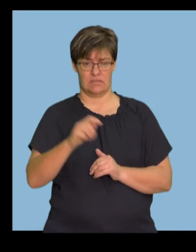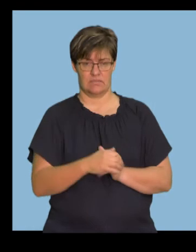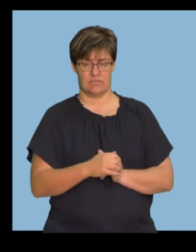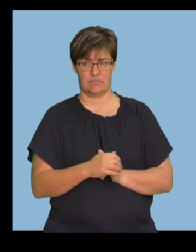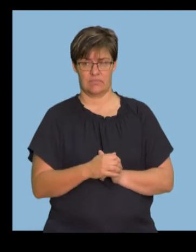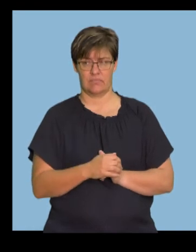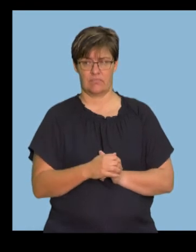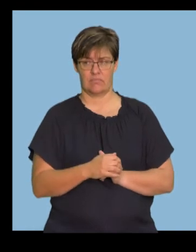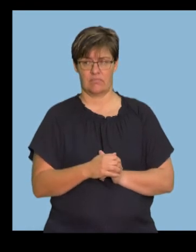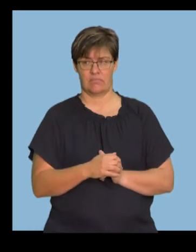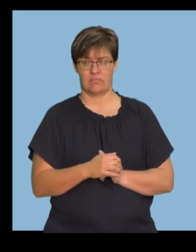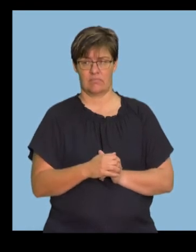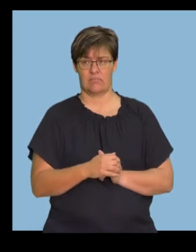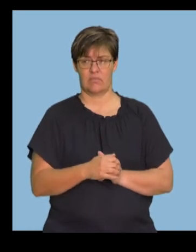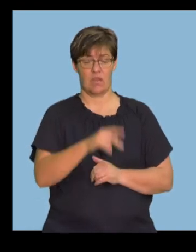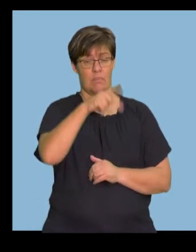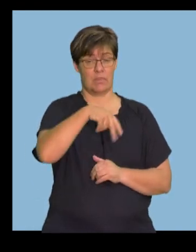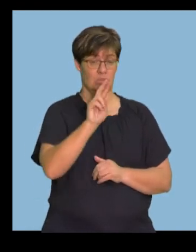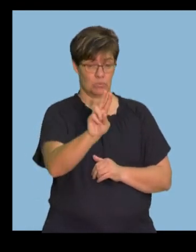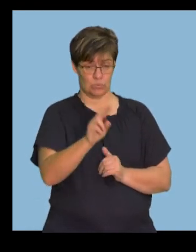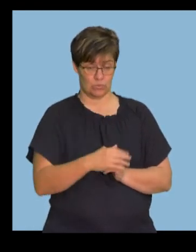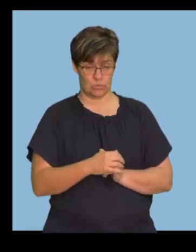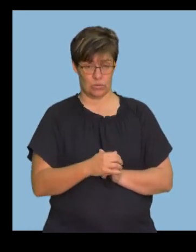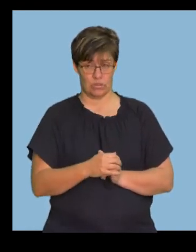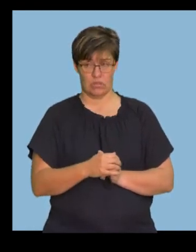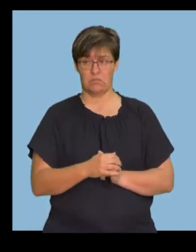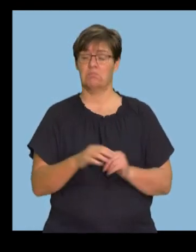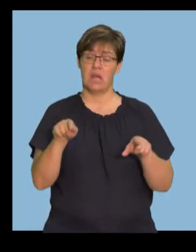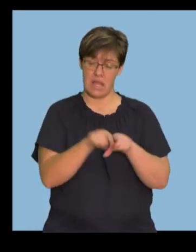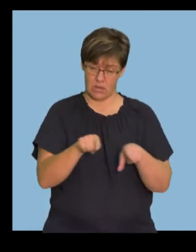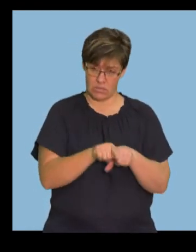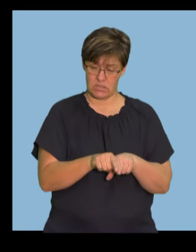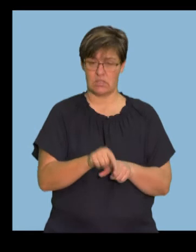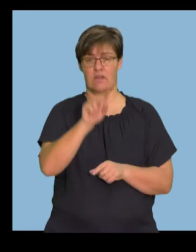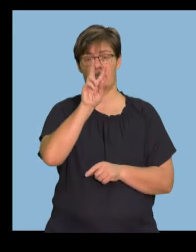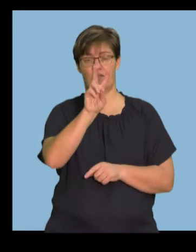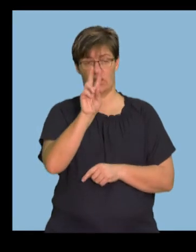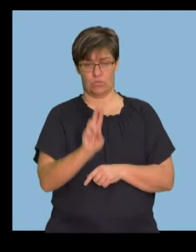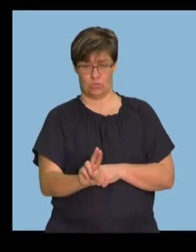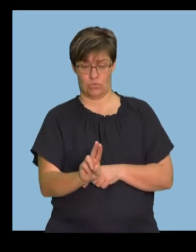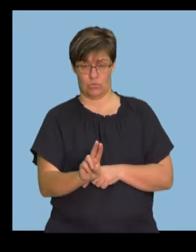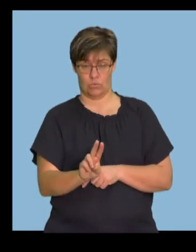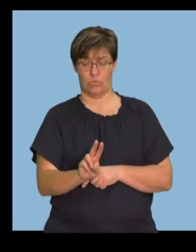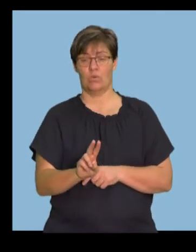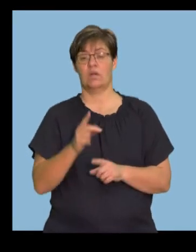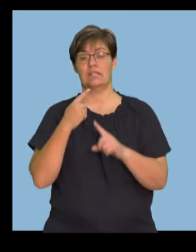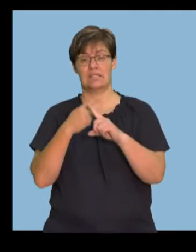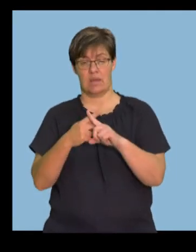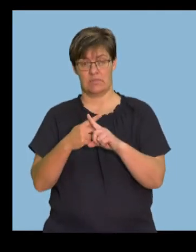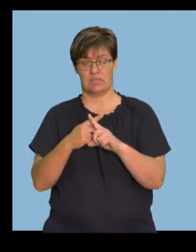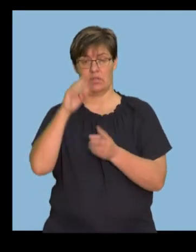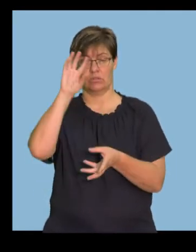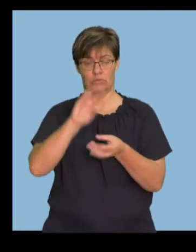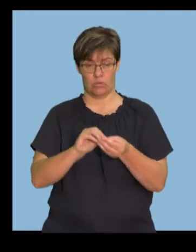okay? 1.6 watts. What about for P2? P2 is equals to